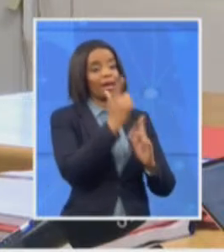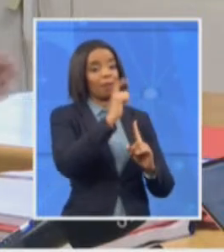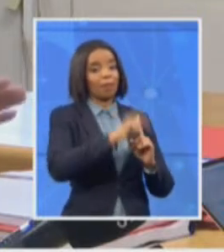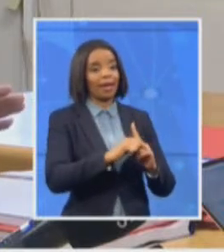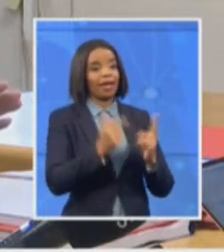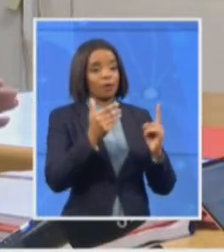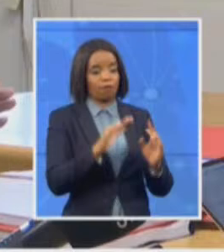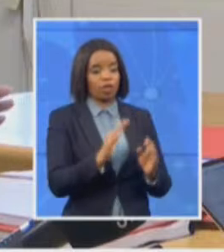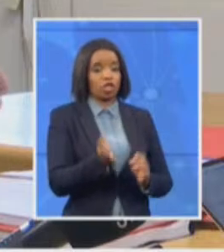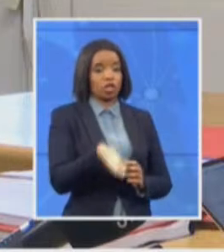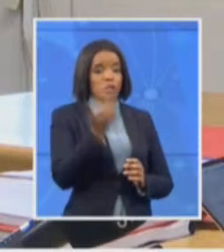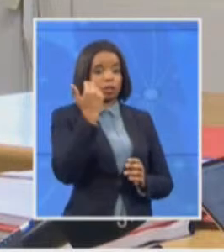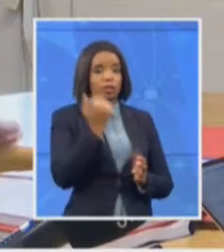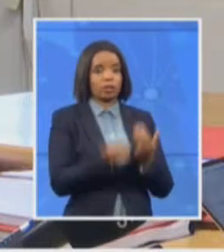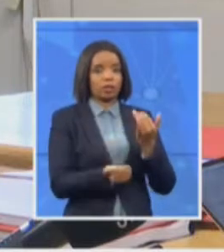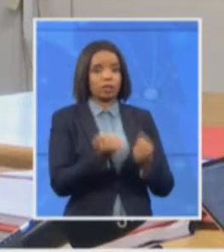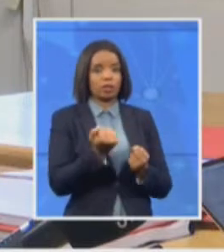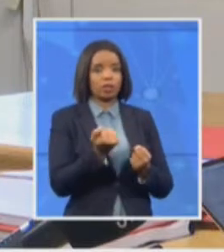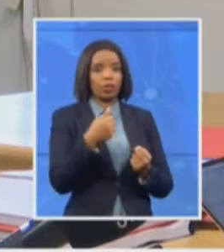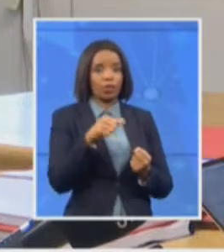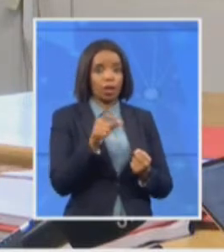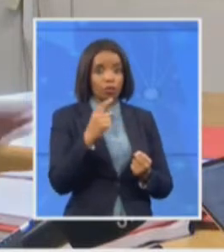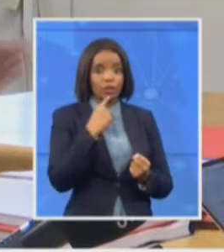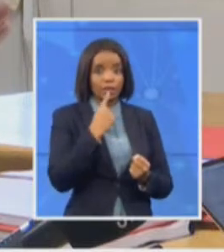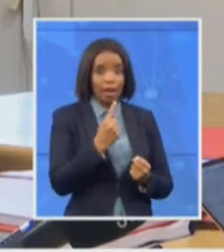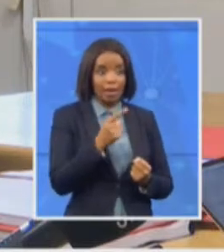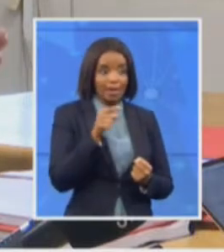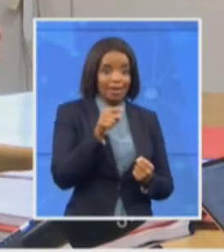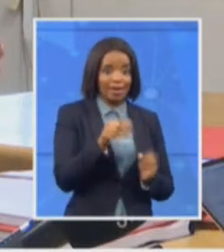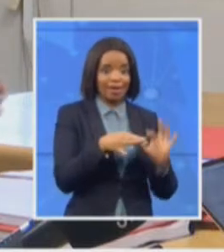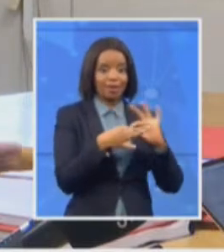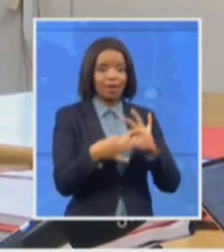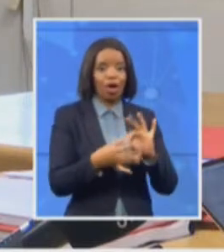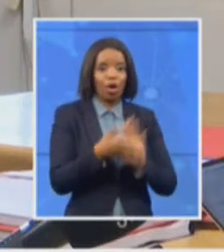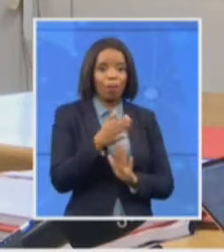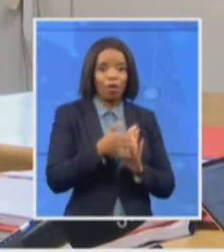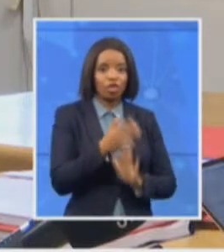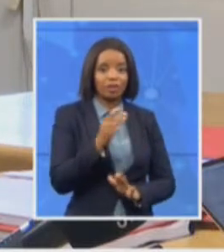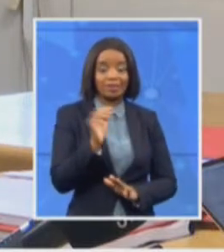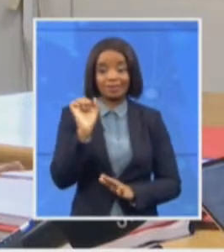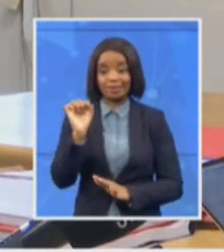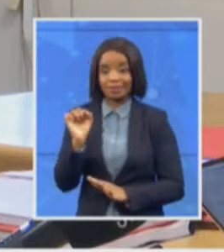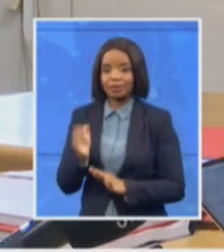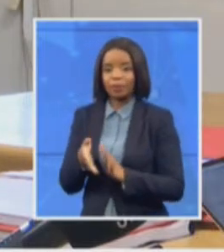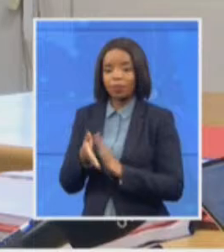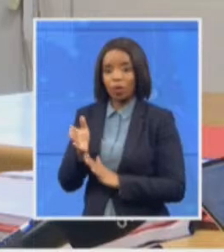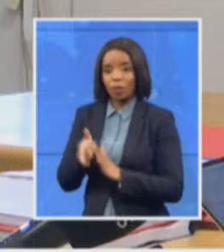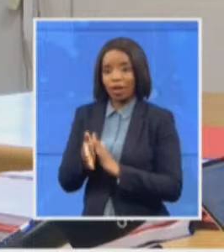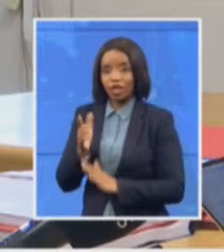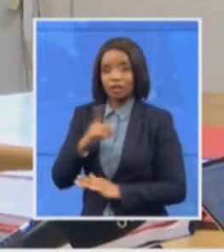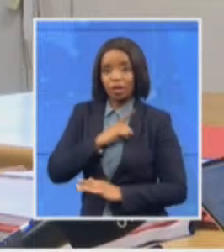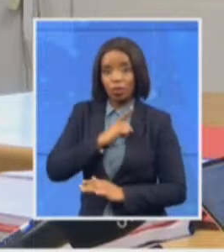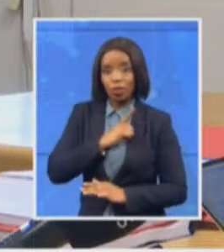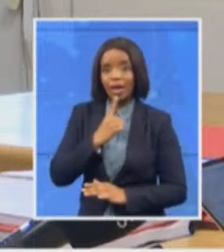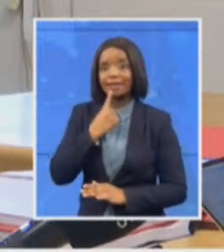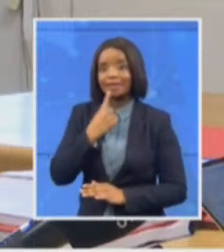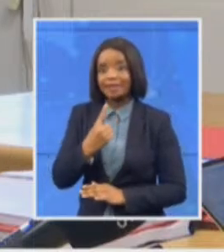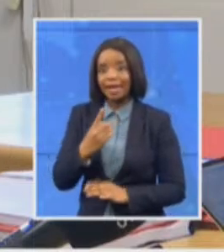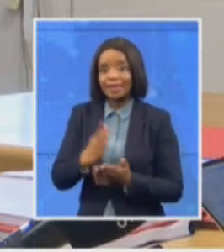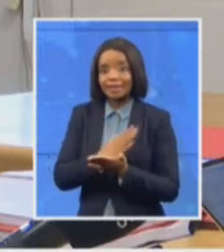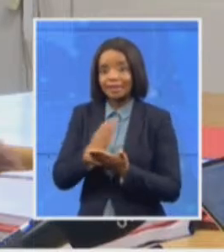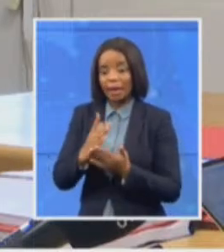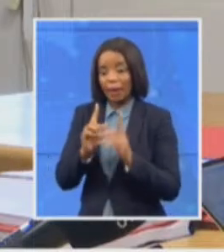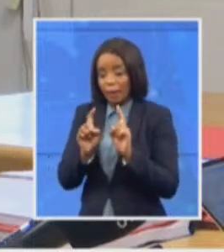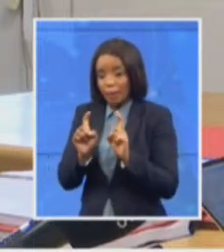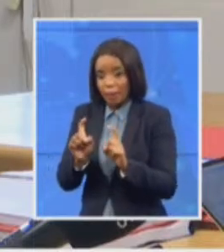there's a settlement agreement signed by both parties, which was made an order of court or is about to be made an